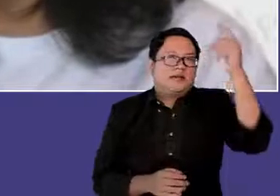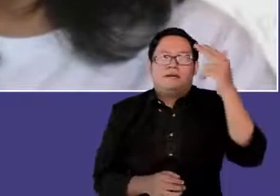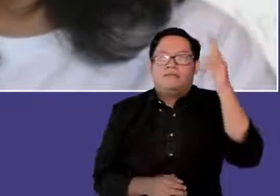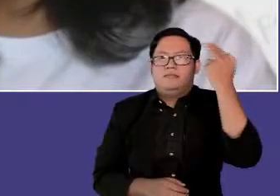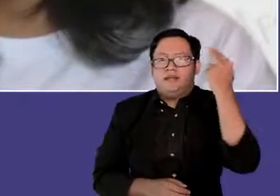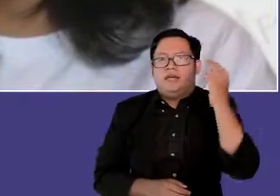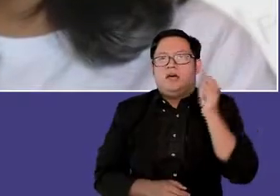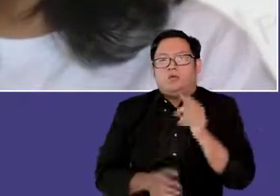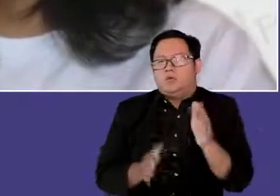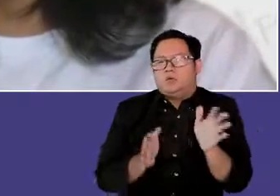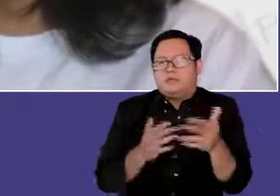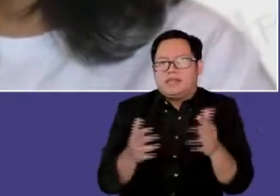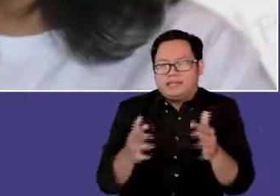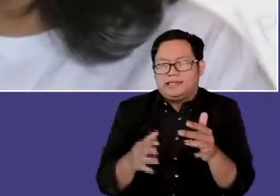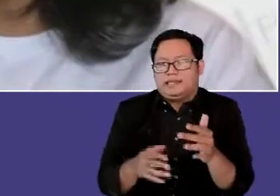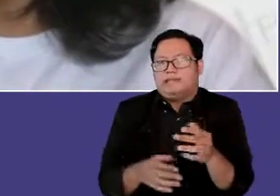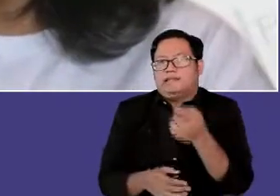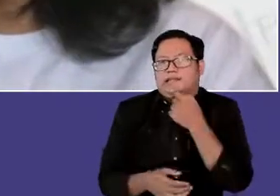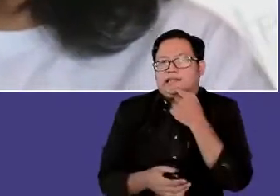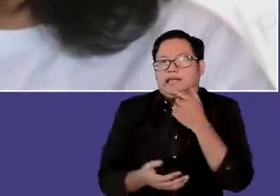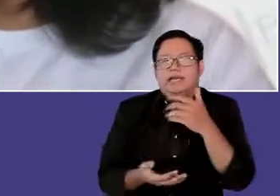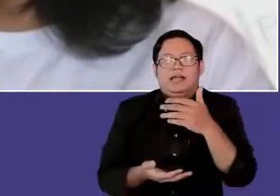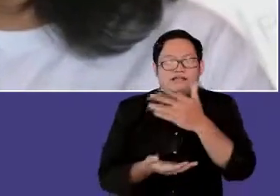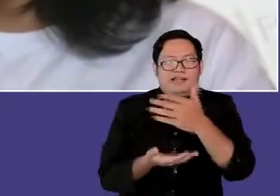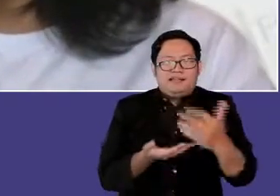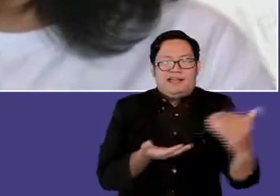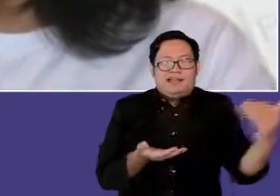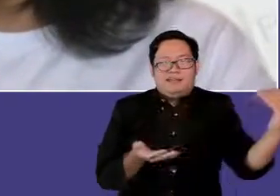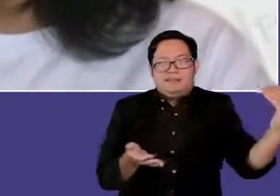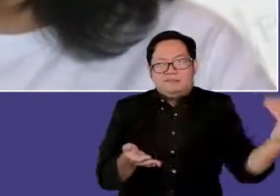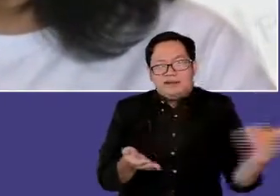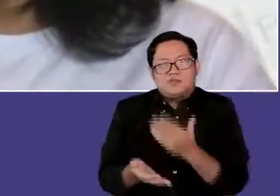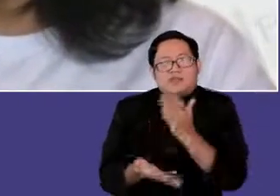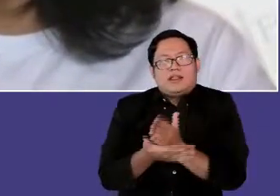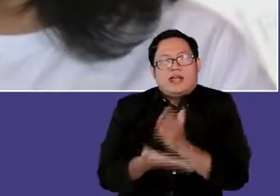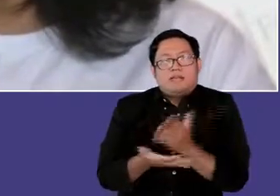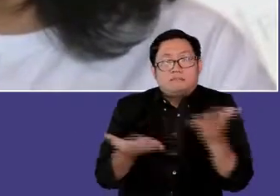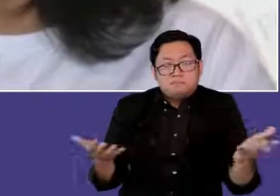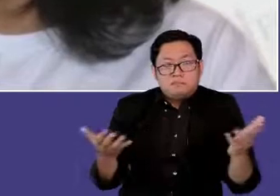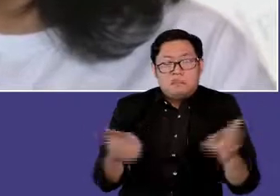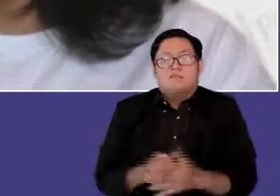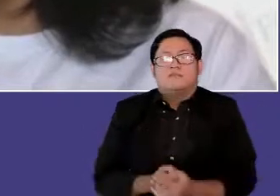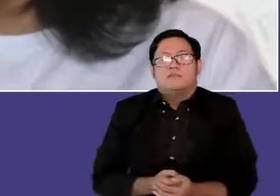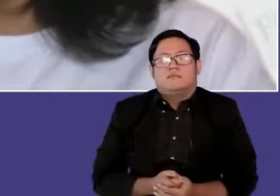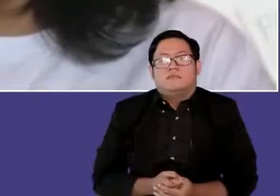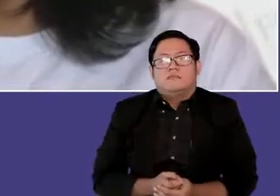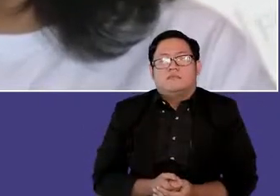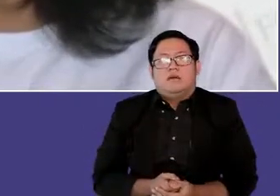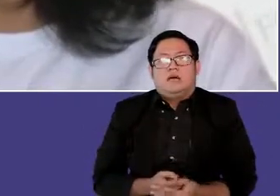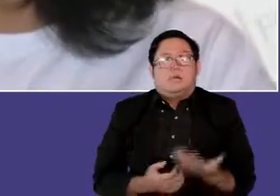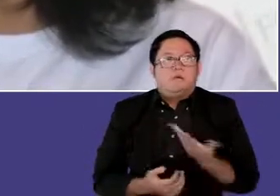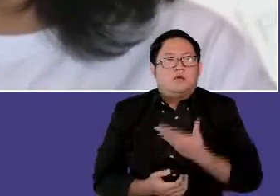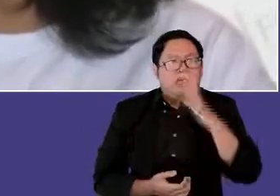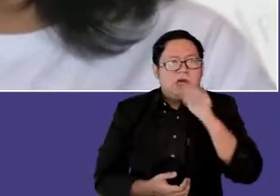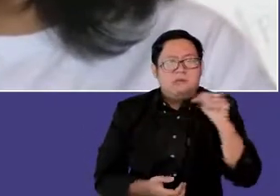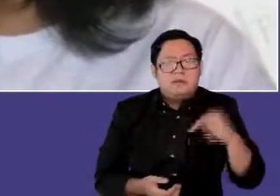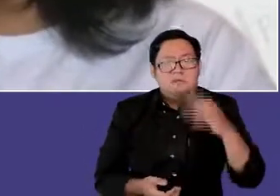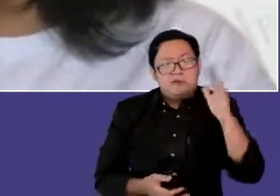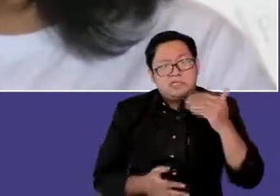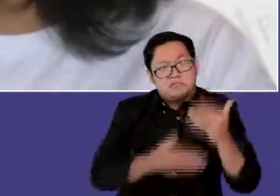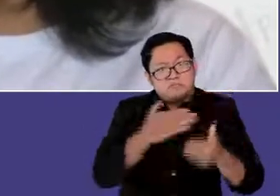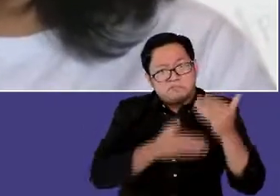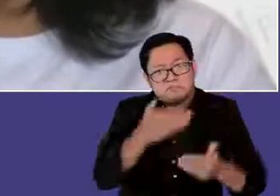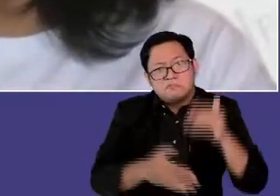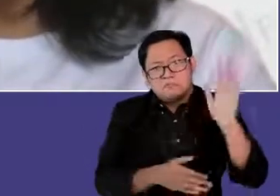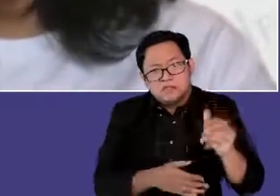strategy addressing the data entry delays? If you can also confirm, I would like to know if it's still happening, that the case is